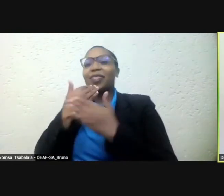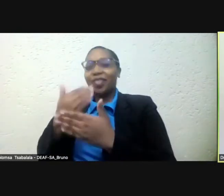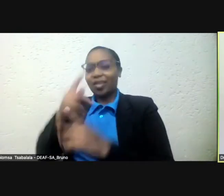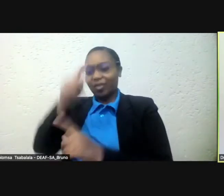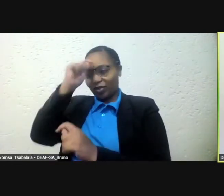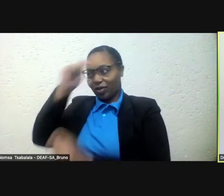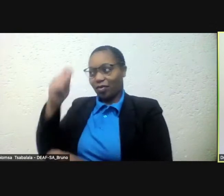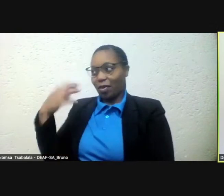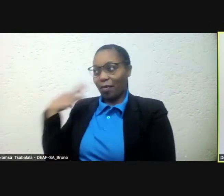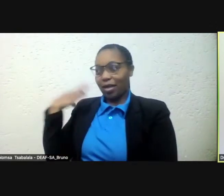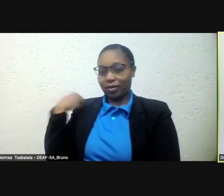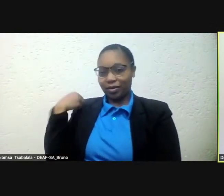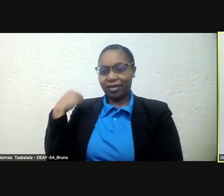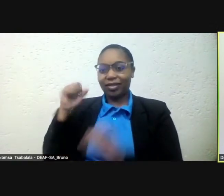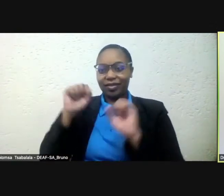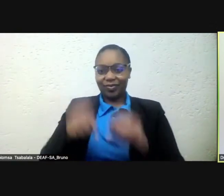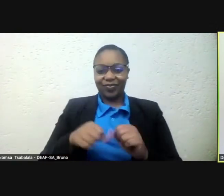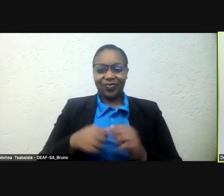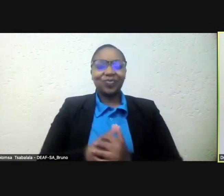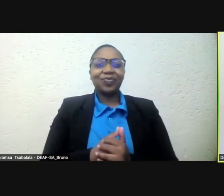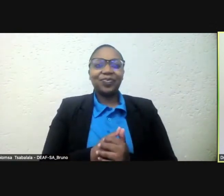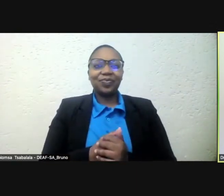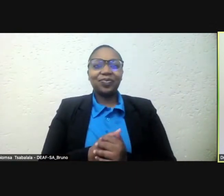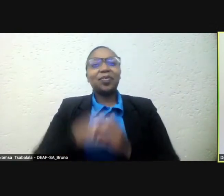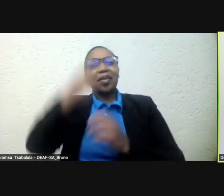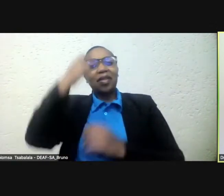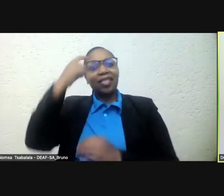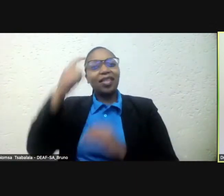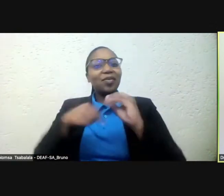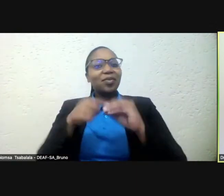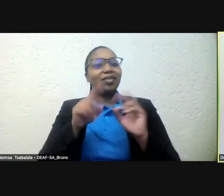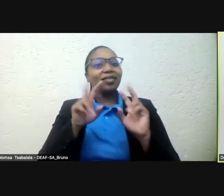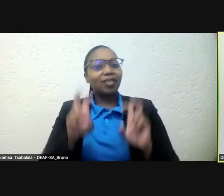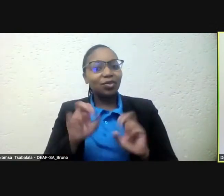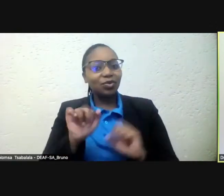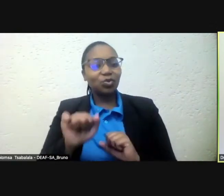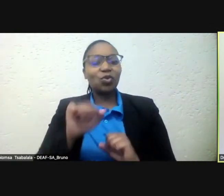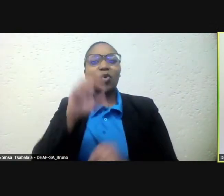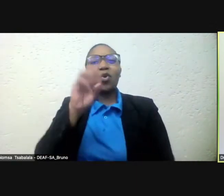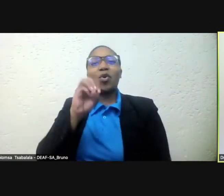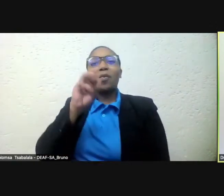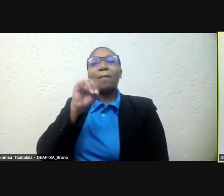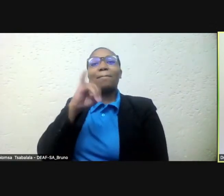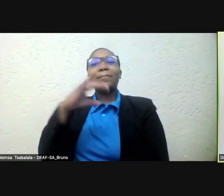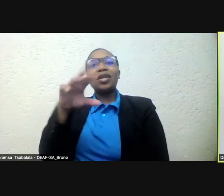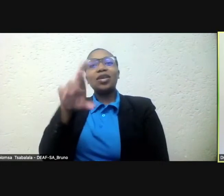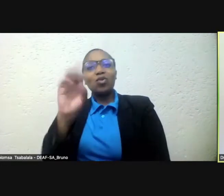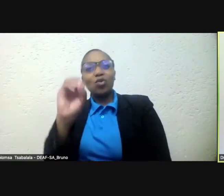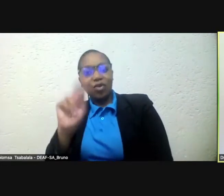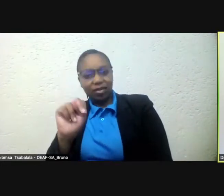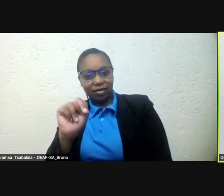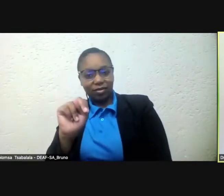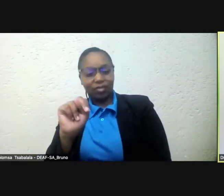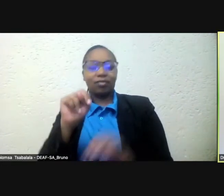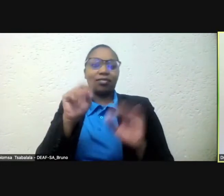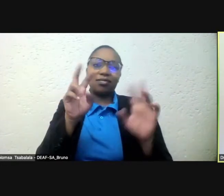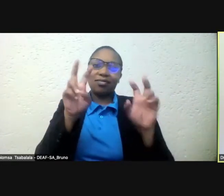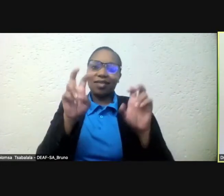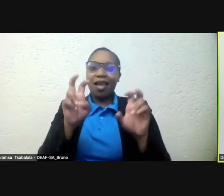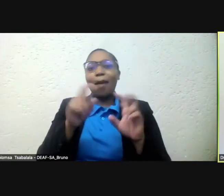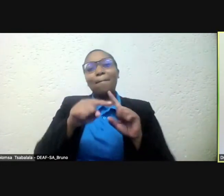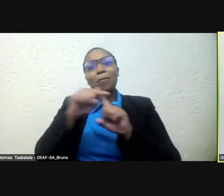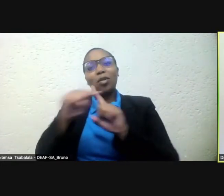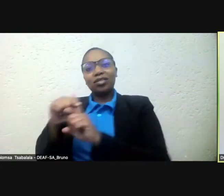the number of Omicron cases. So I think we don't sequence each and every case that